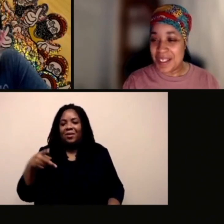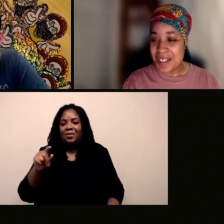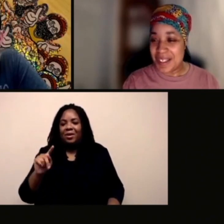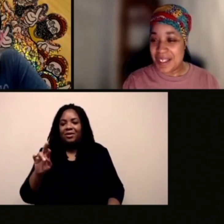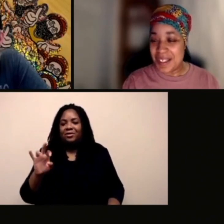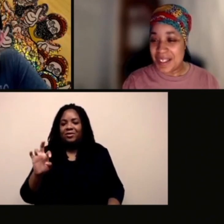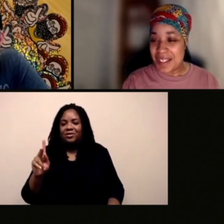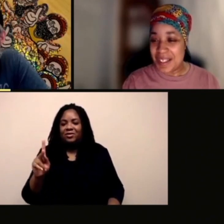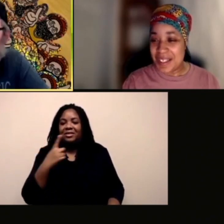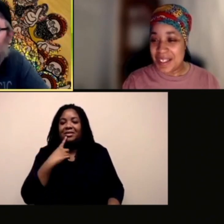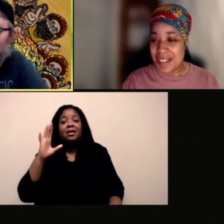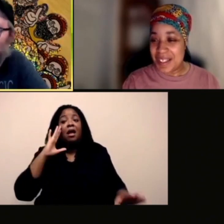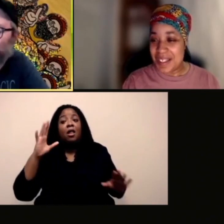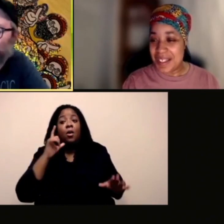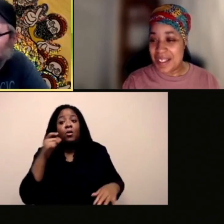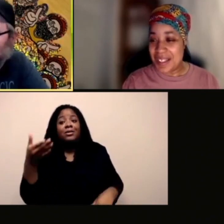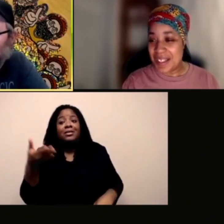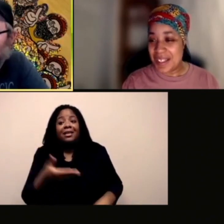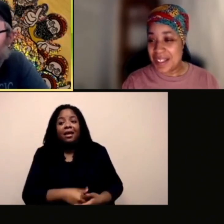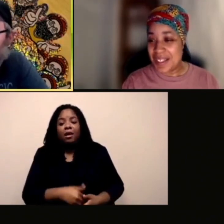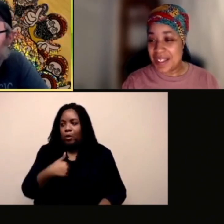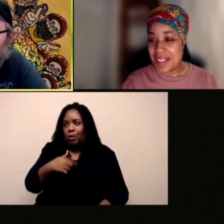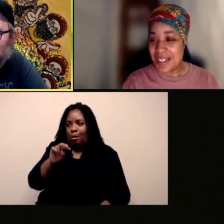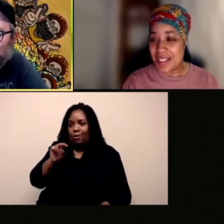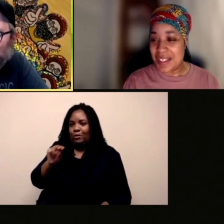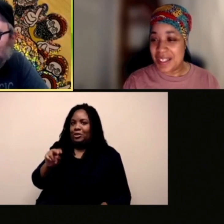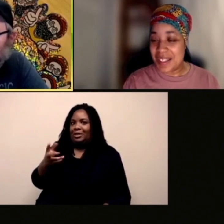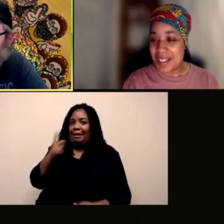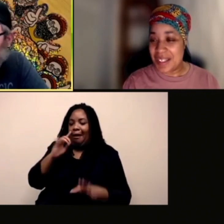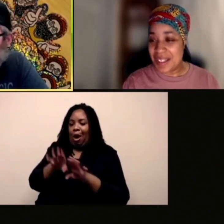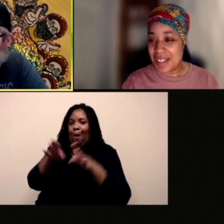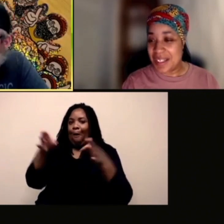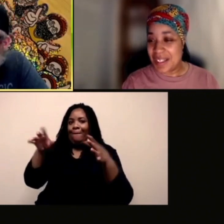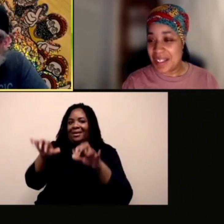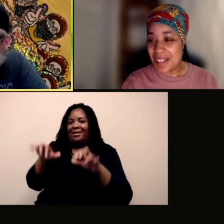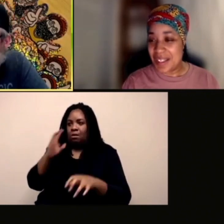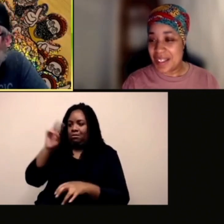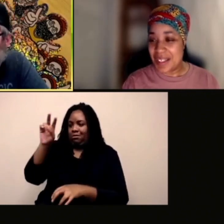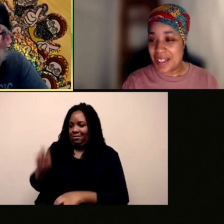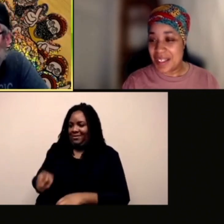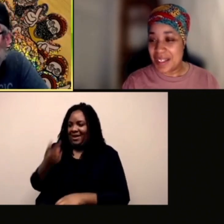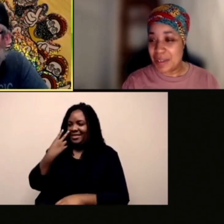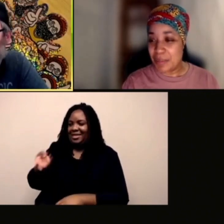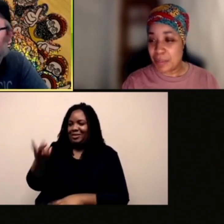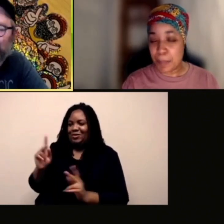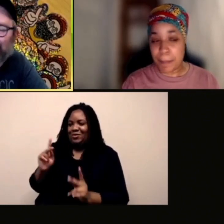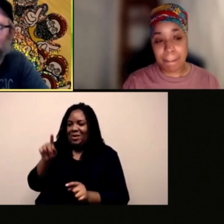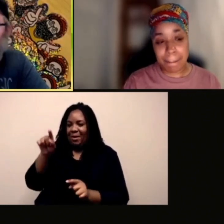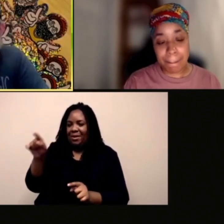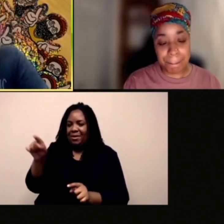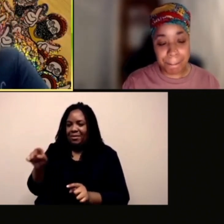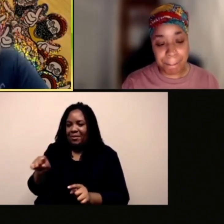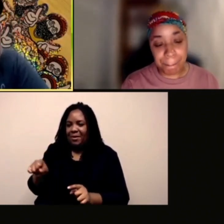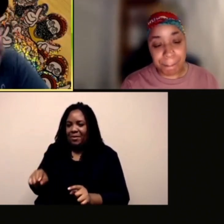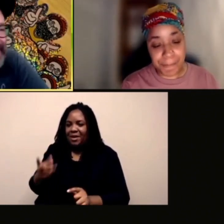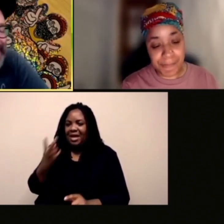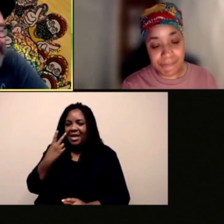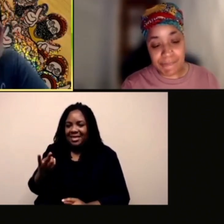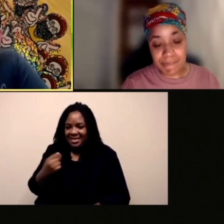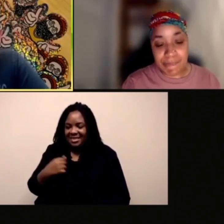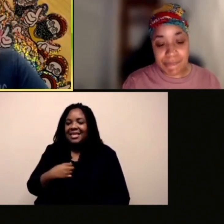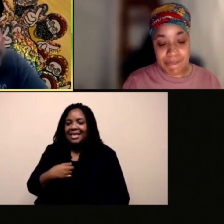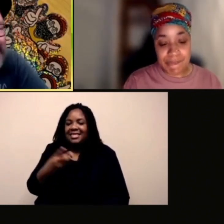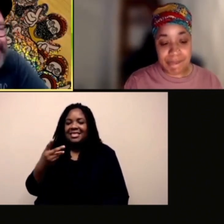space? Oh, no, I was just looking. I just opened up the chat myself too, and was just going through. I just saw a couple people doing a